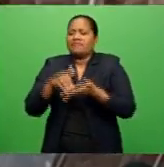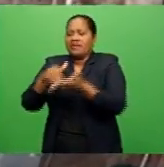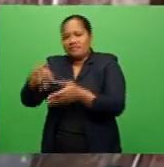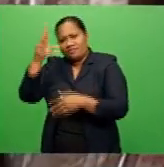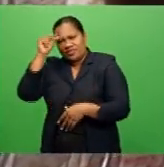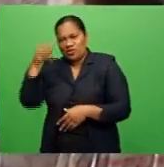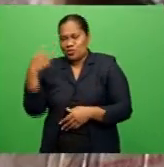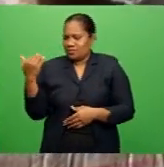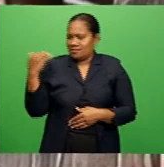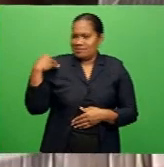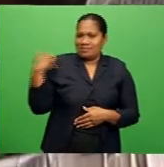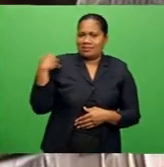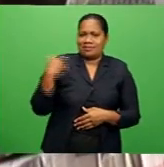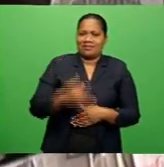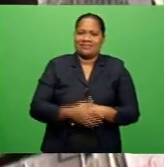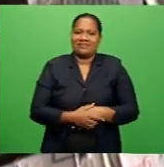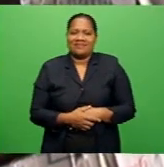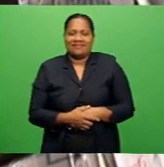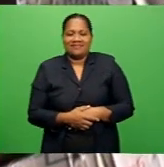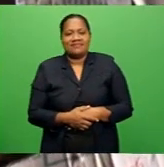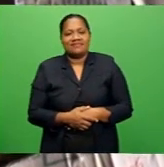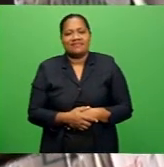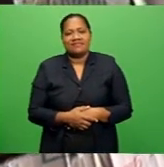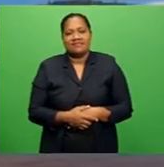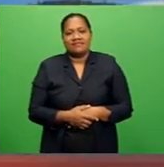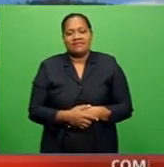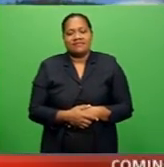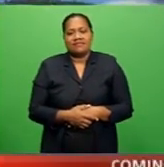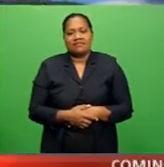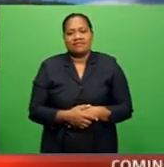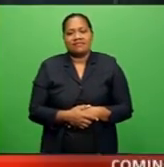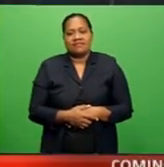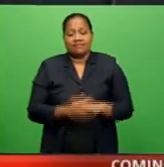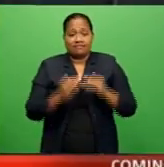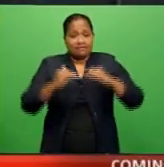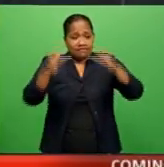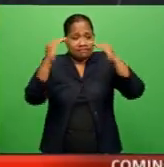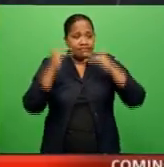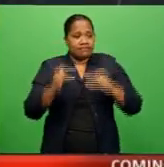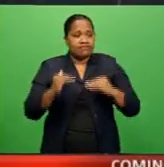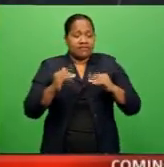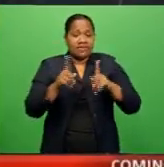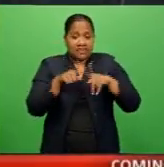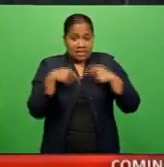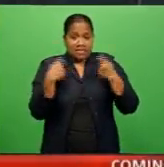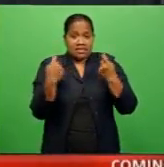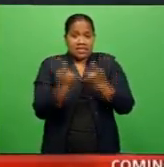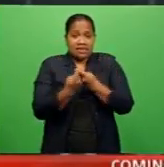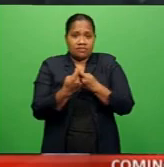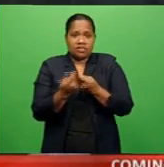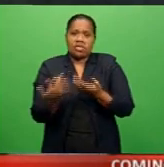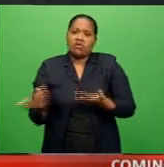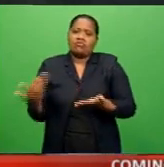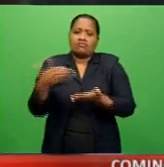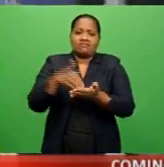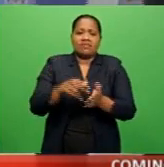Fijians. Kritika Kumar, FBC News. Up ahead, relief teams reach Lao Group.